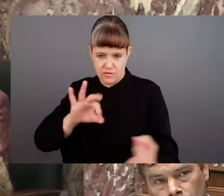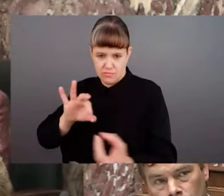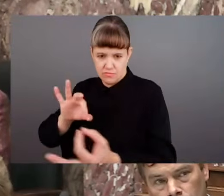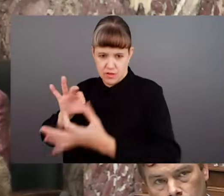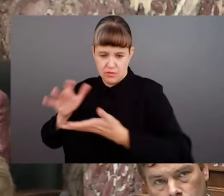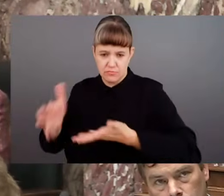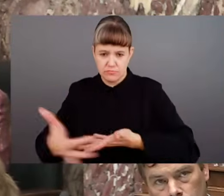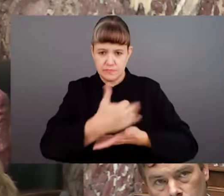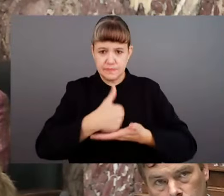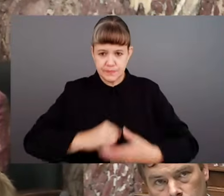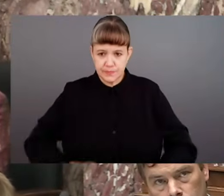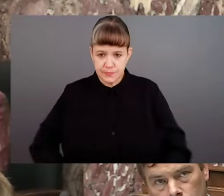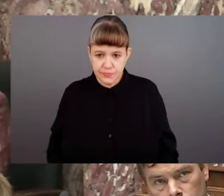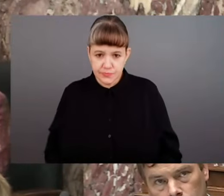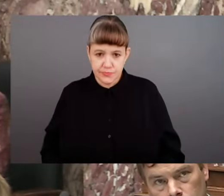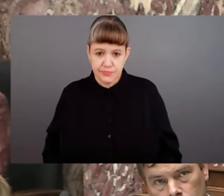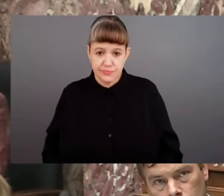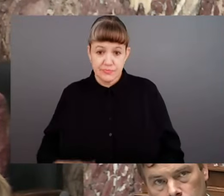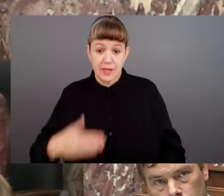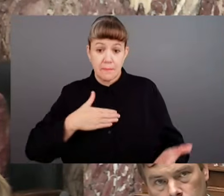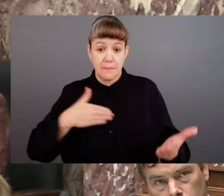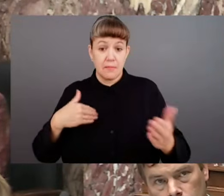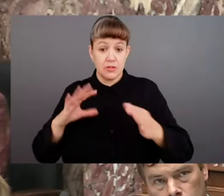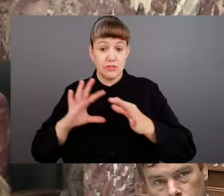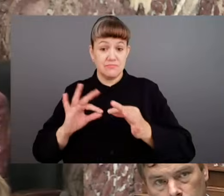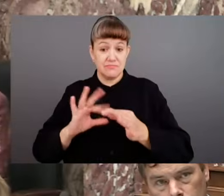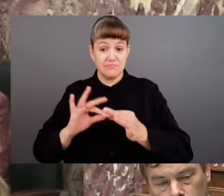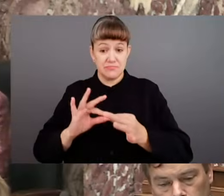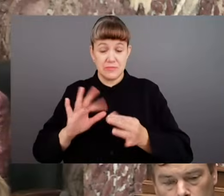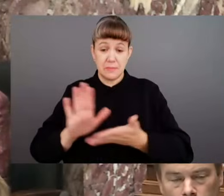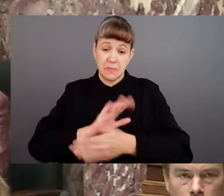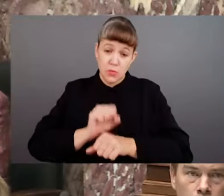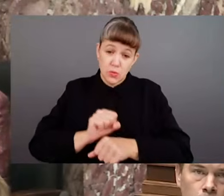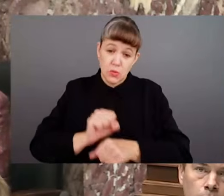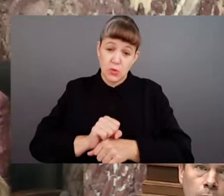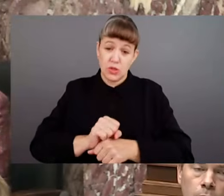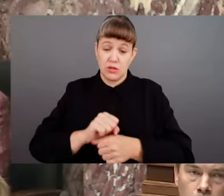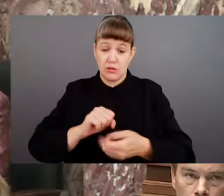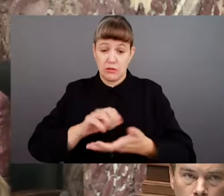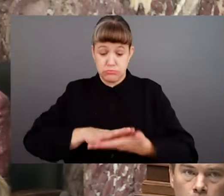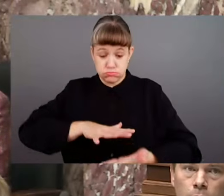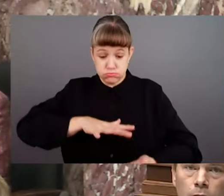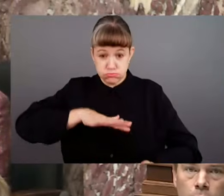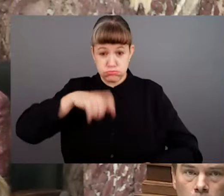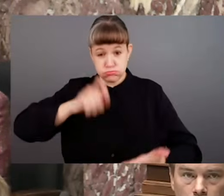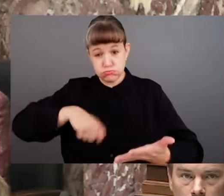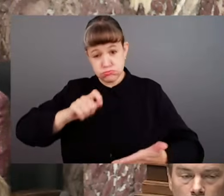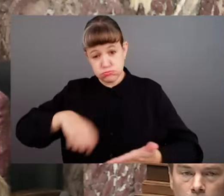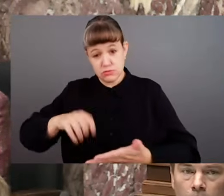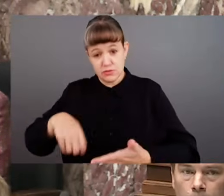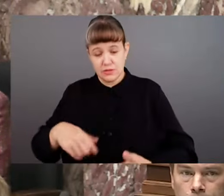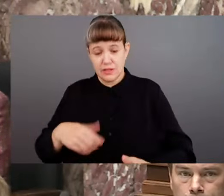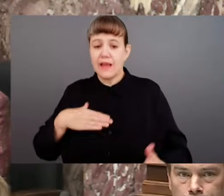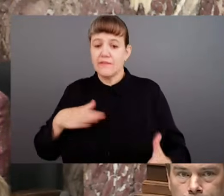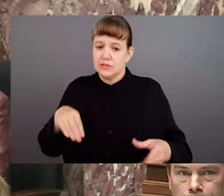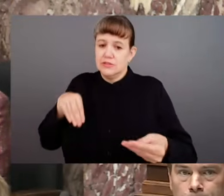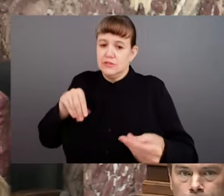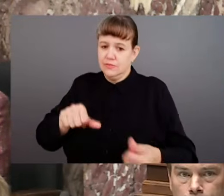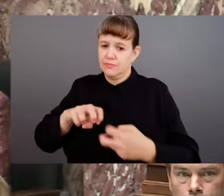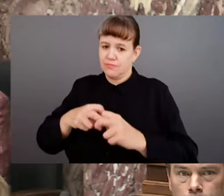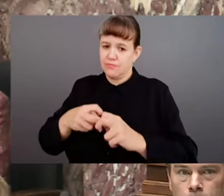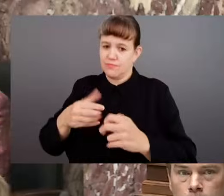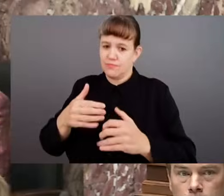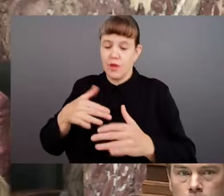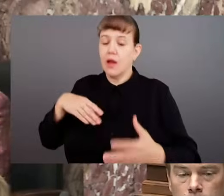tape. We have right now a process going forward on ease of doing business. I urge all members in this House, if you have